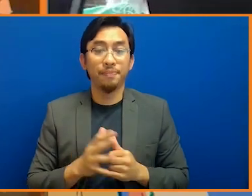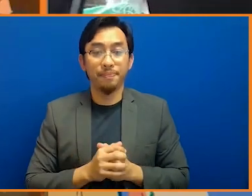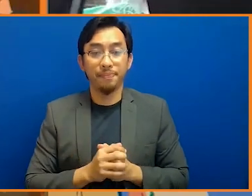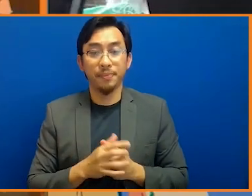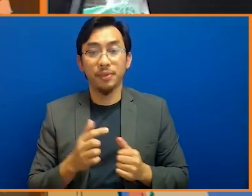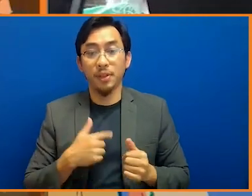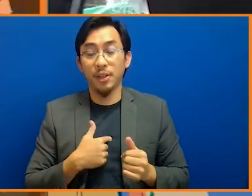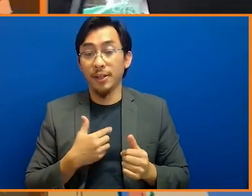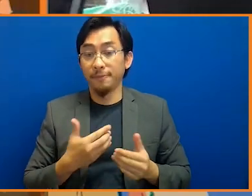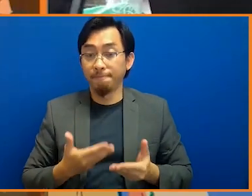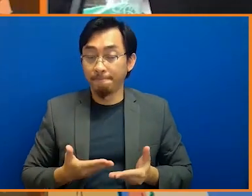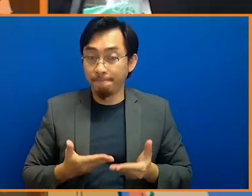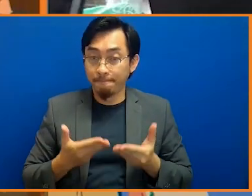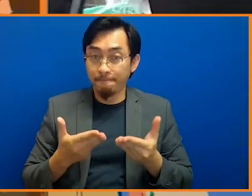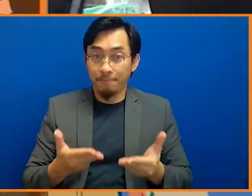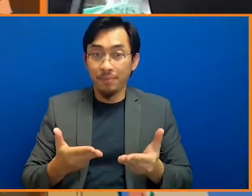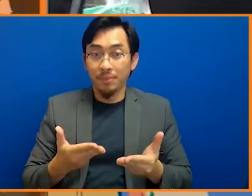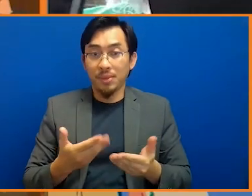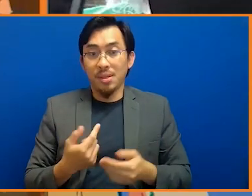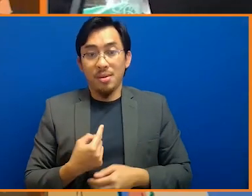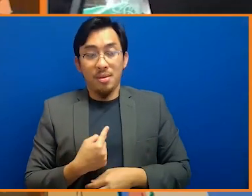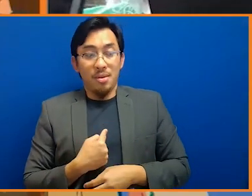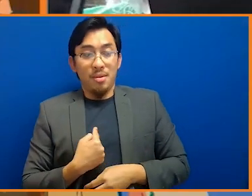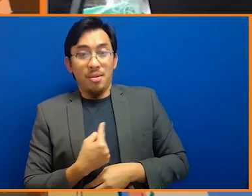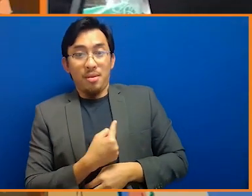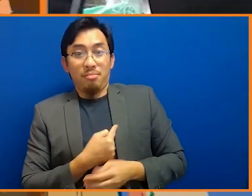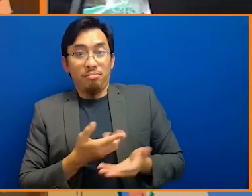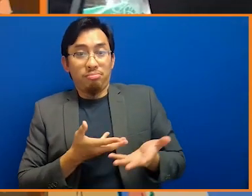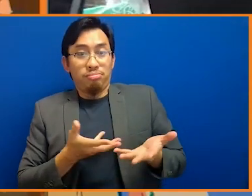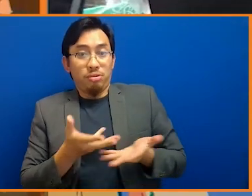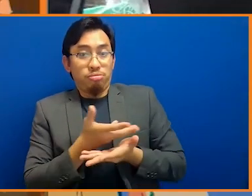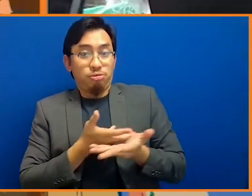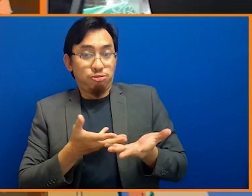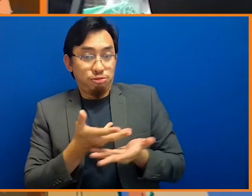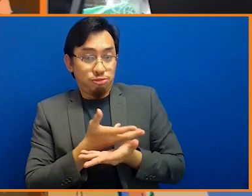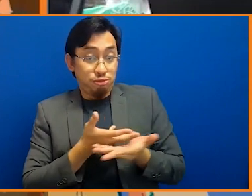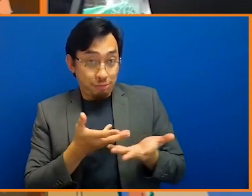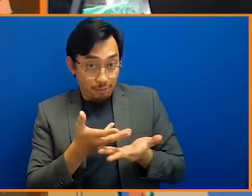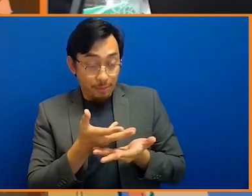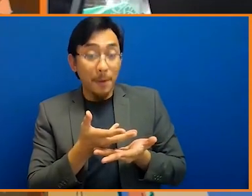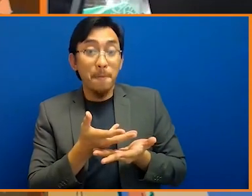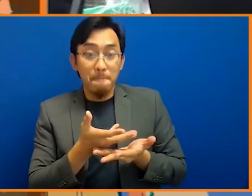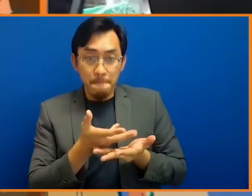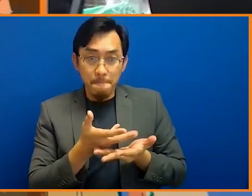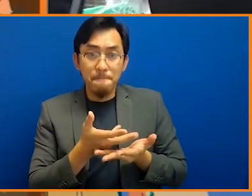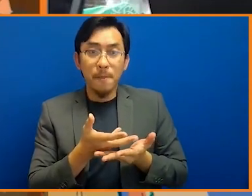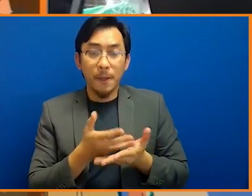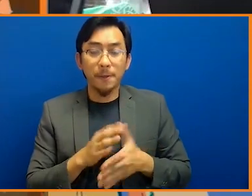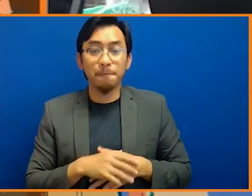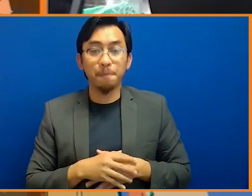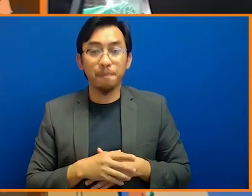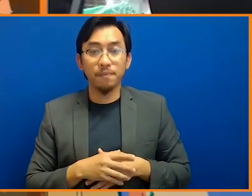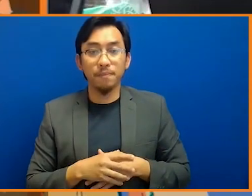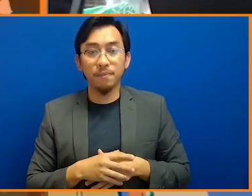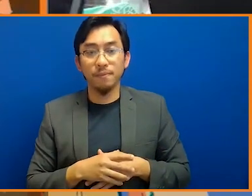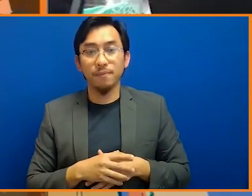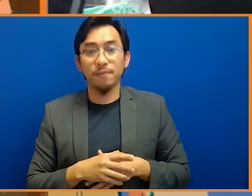Okay, here I would like to present our discussion regarding our